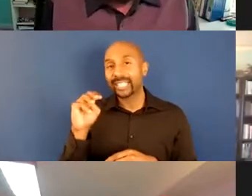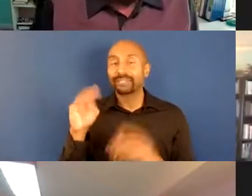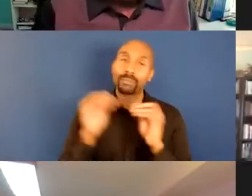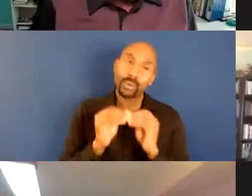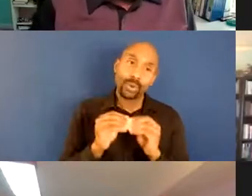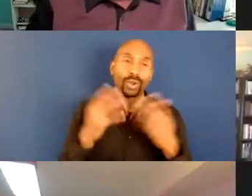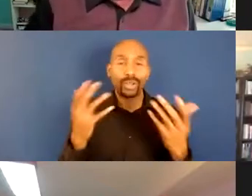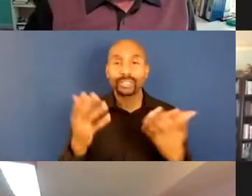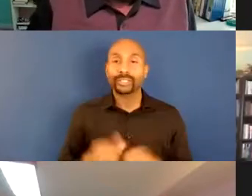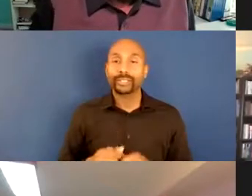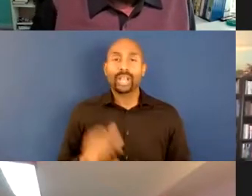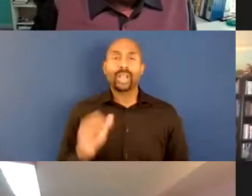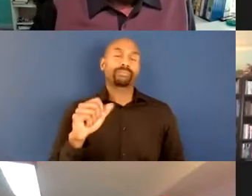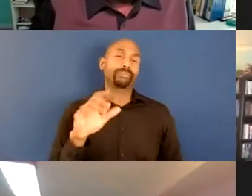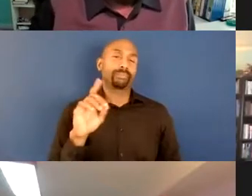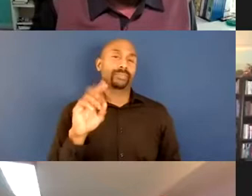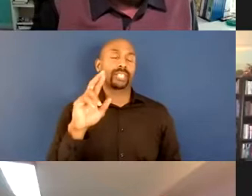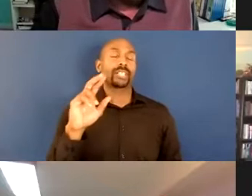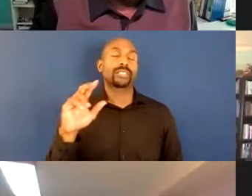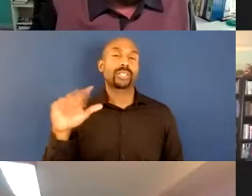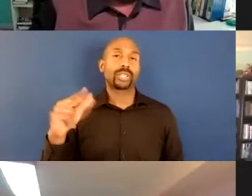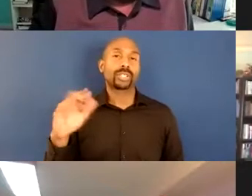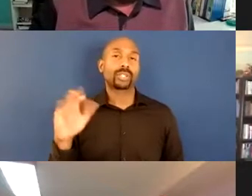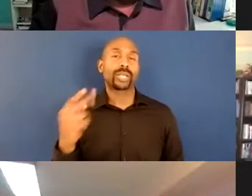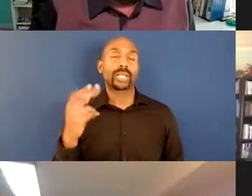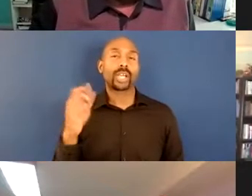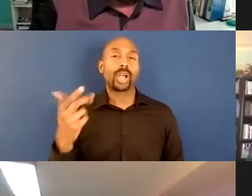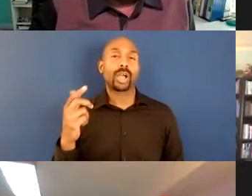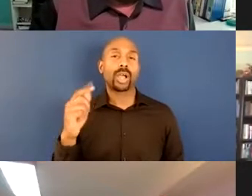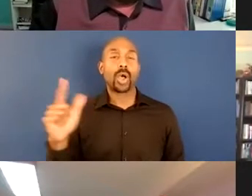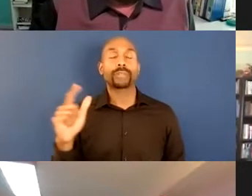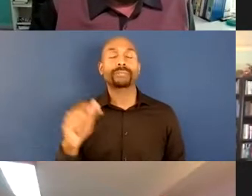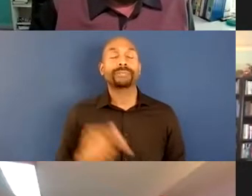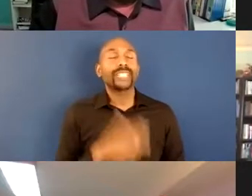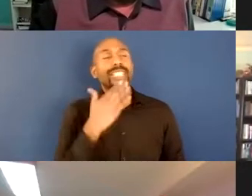leave it there. Yeah. Thank you for, first of all, thank you for the questions, because